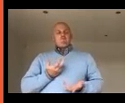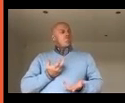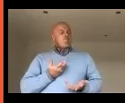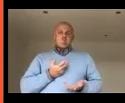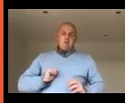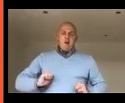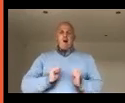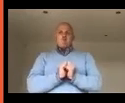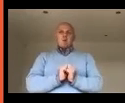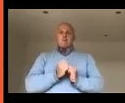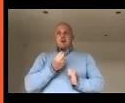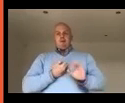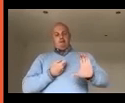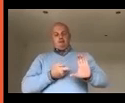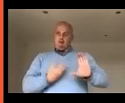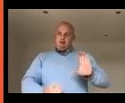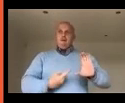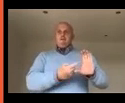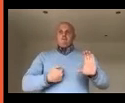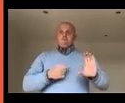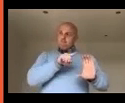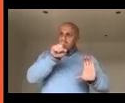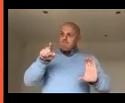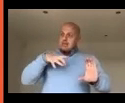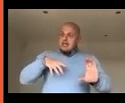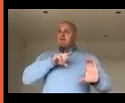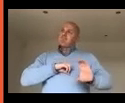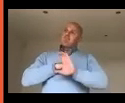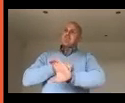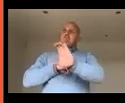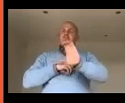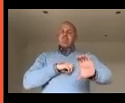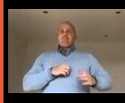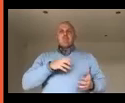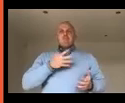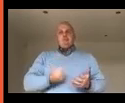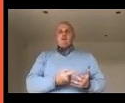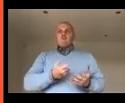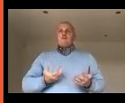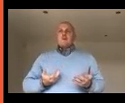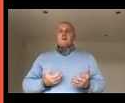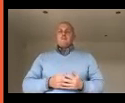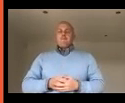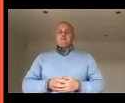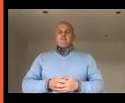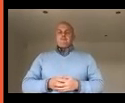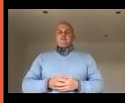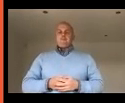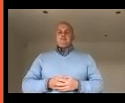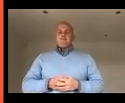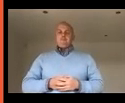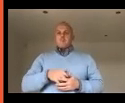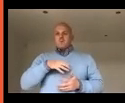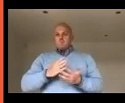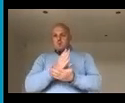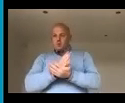we've got funds that can help communities make improvements. And we want to make sure that we're reaching those who are particularly in